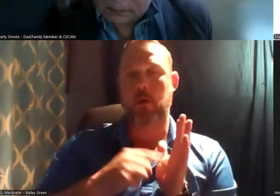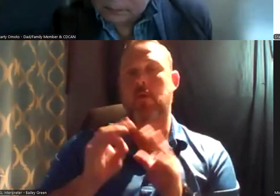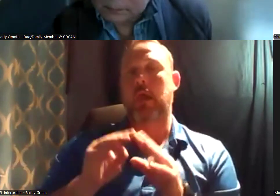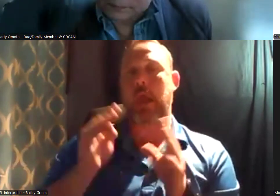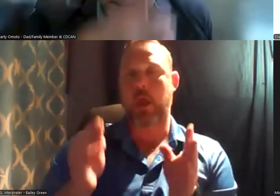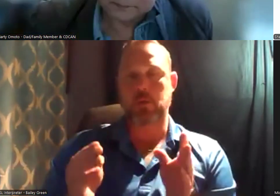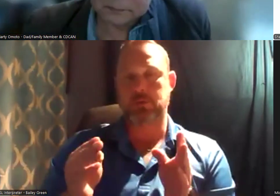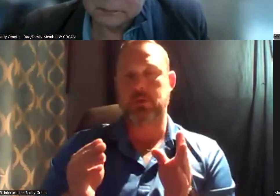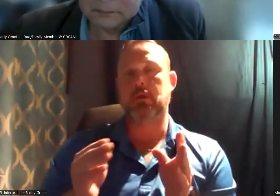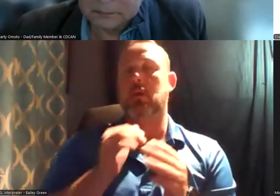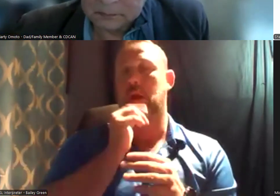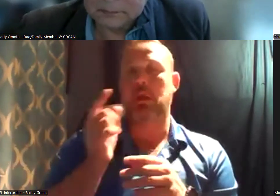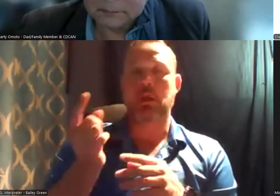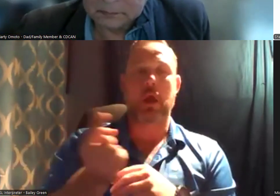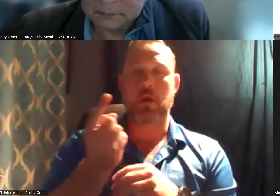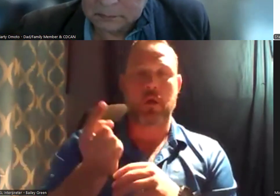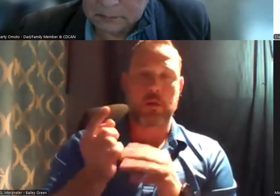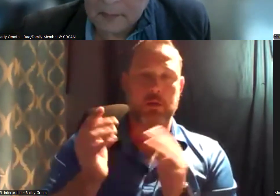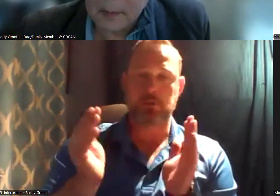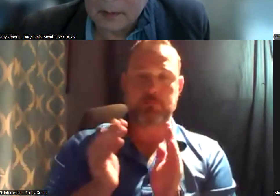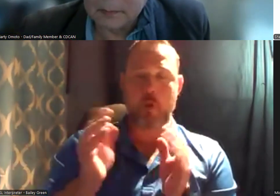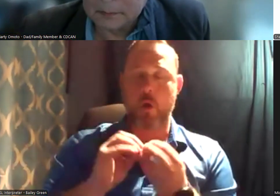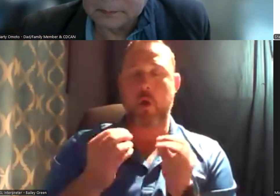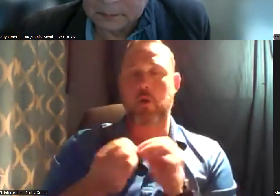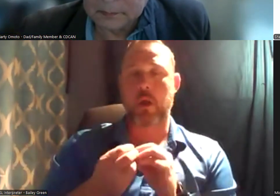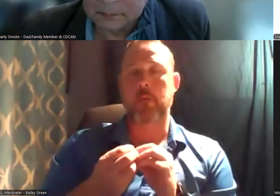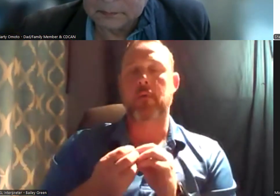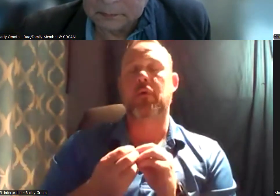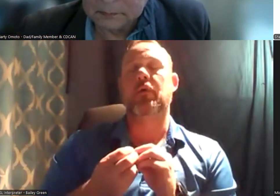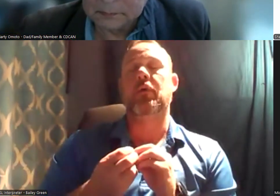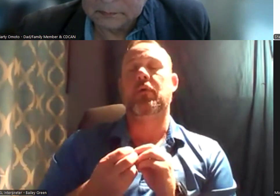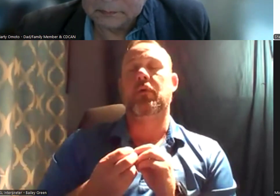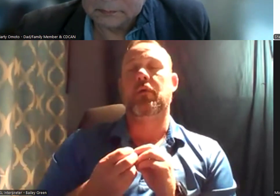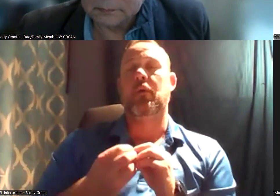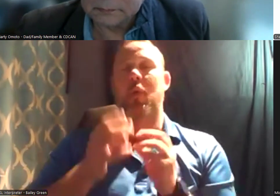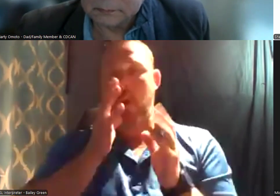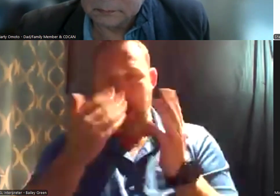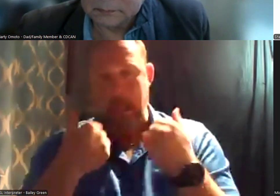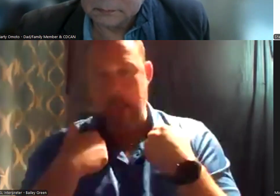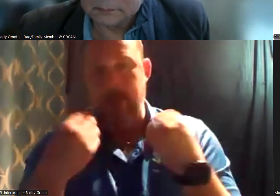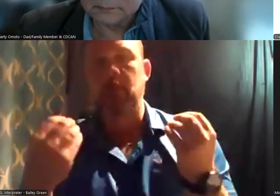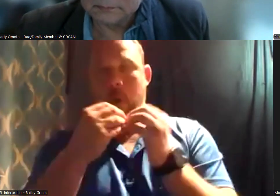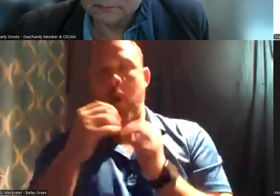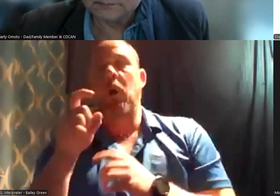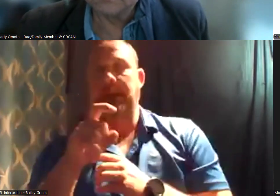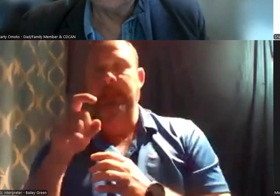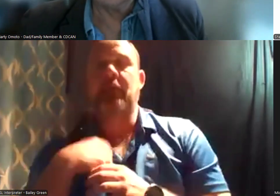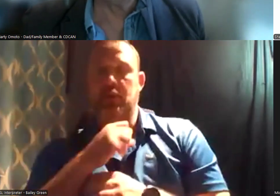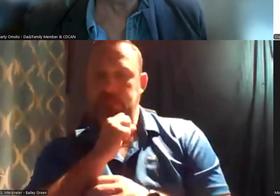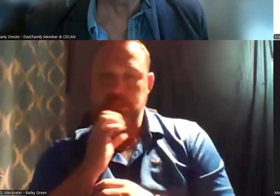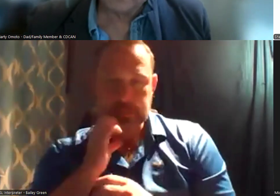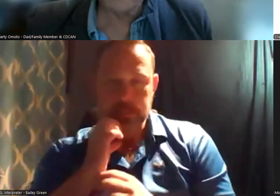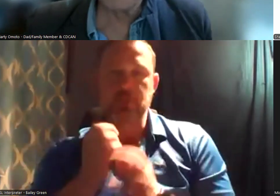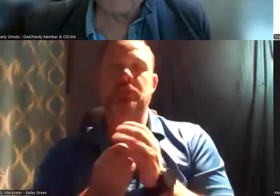housing, not just a small number. We're going to have more of a need with our seniors and growing